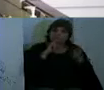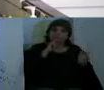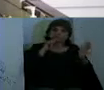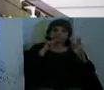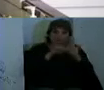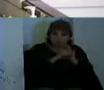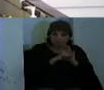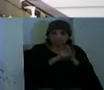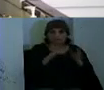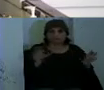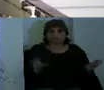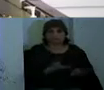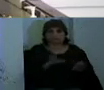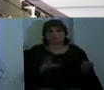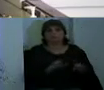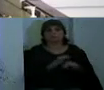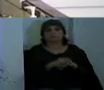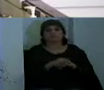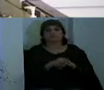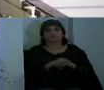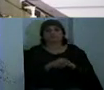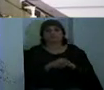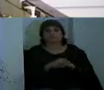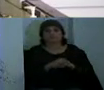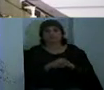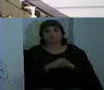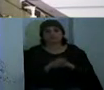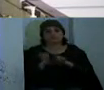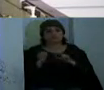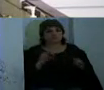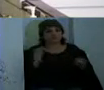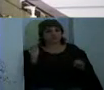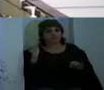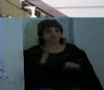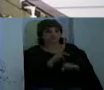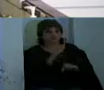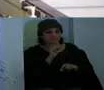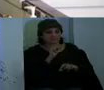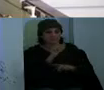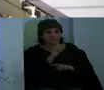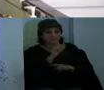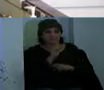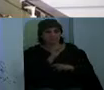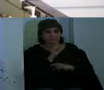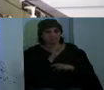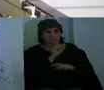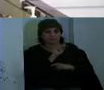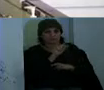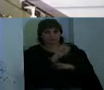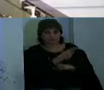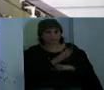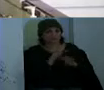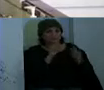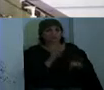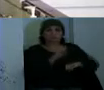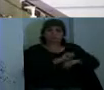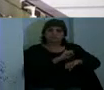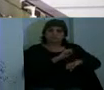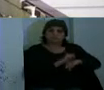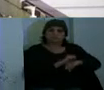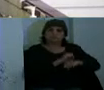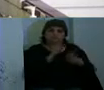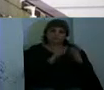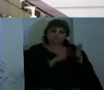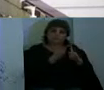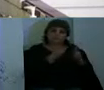assigned him to do. So he goes back to Nazareth and he attends the synagogue and he reads from